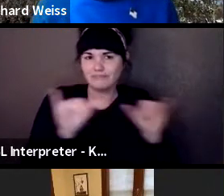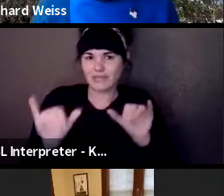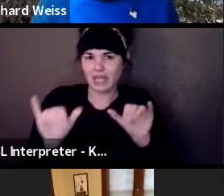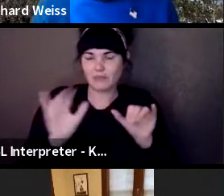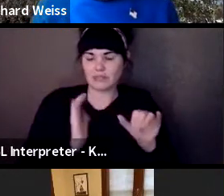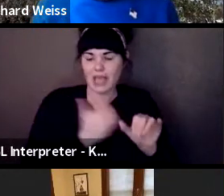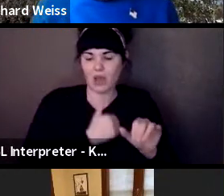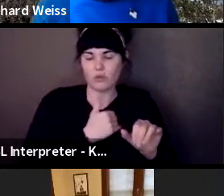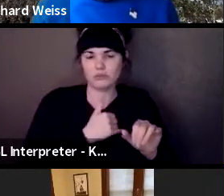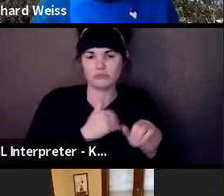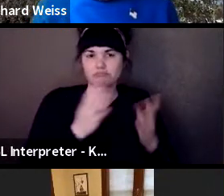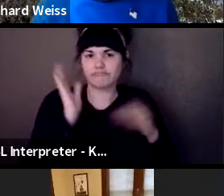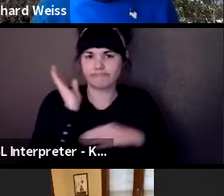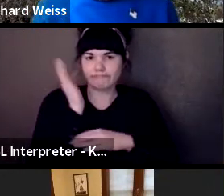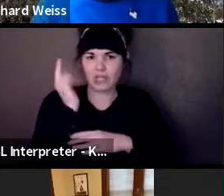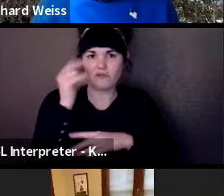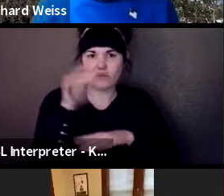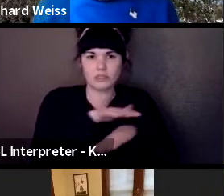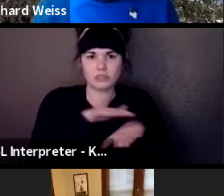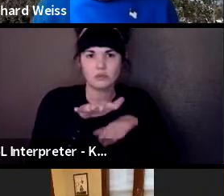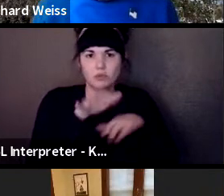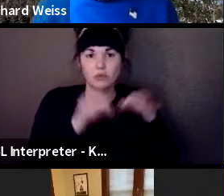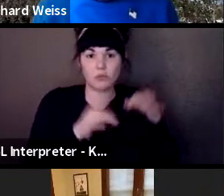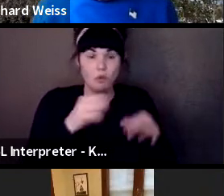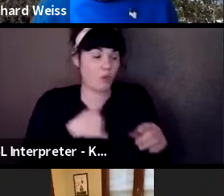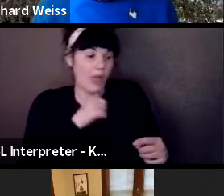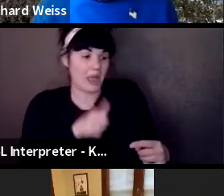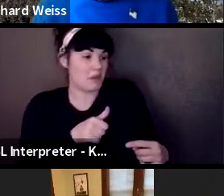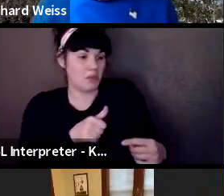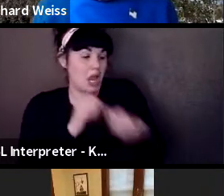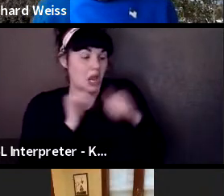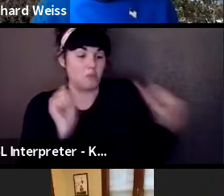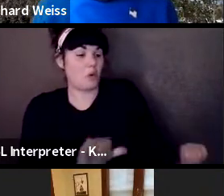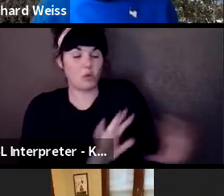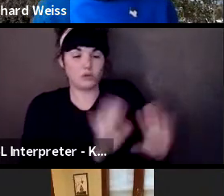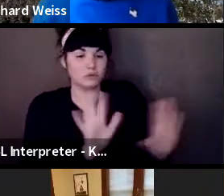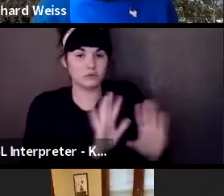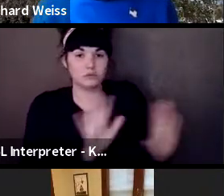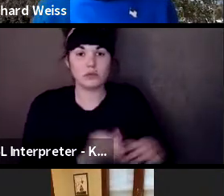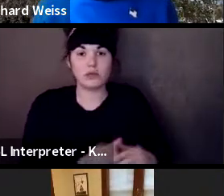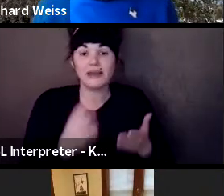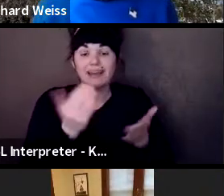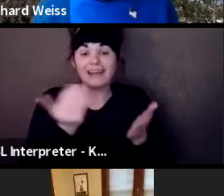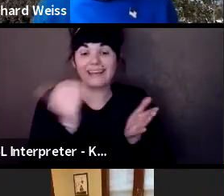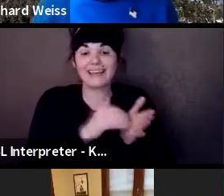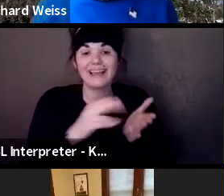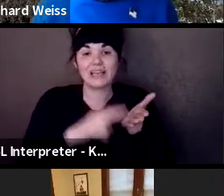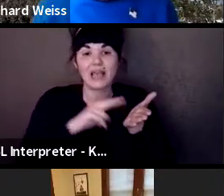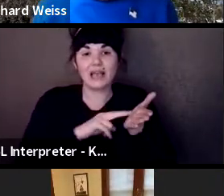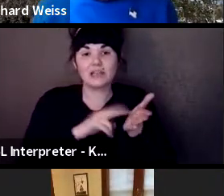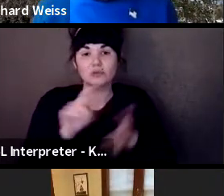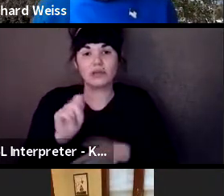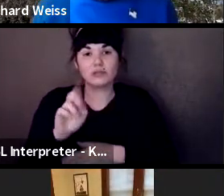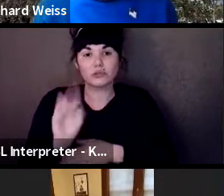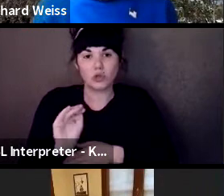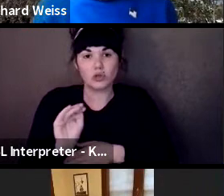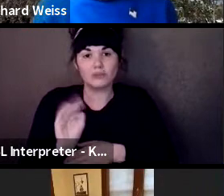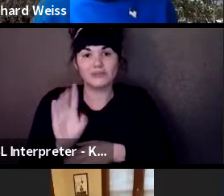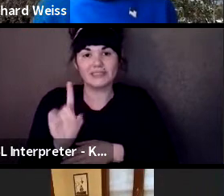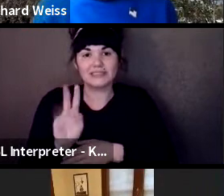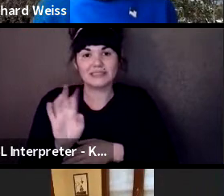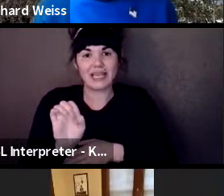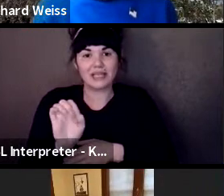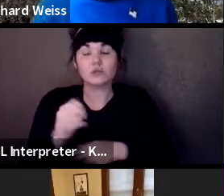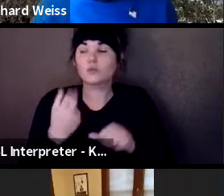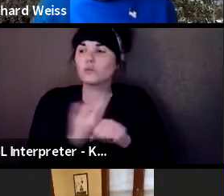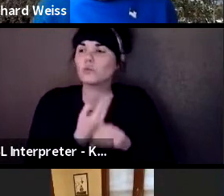I'm not opposed to that. And again, the contract term date can also be impacted, or the use of